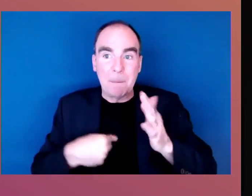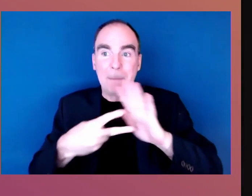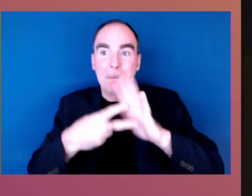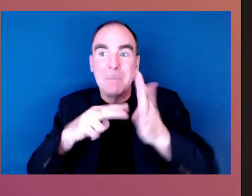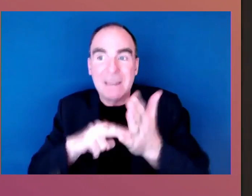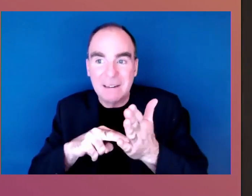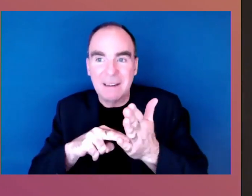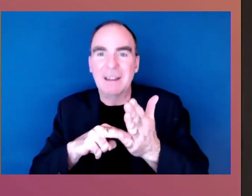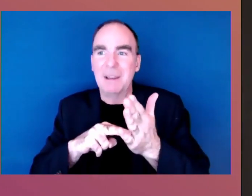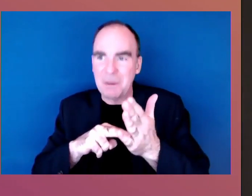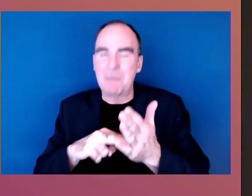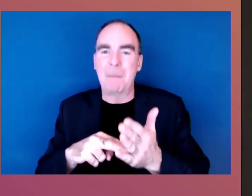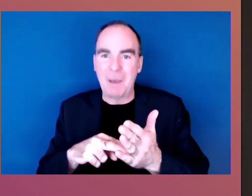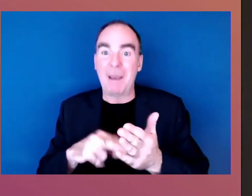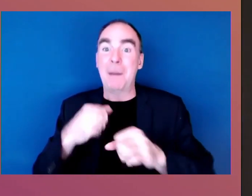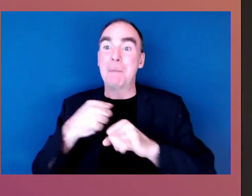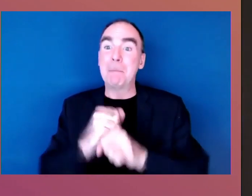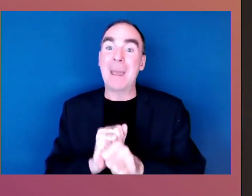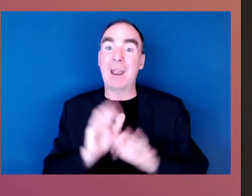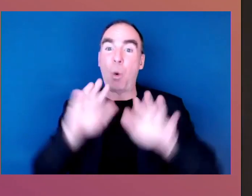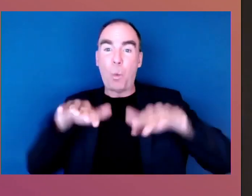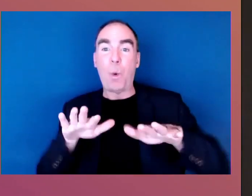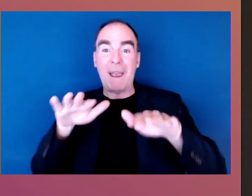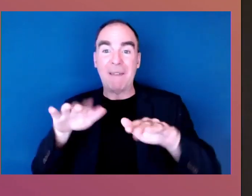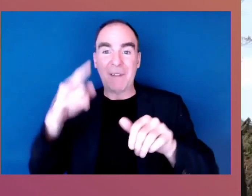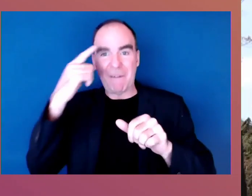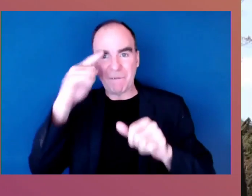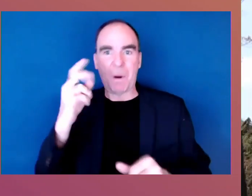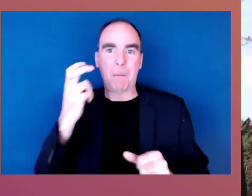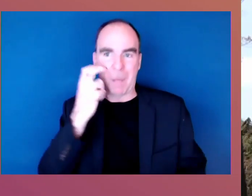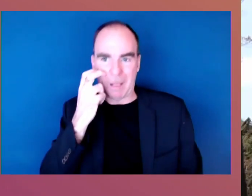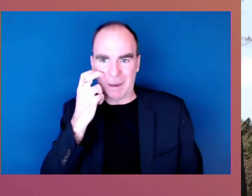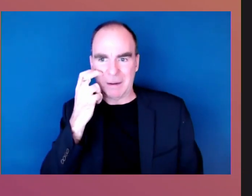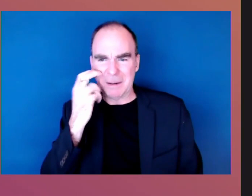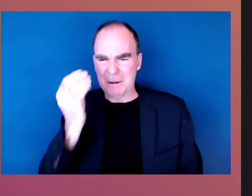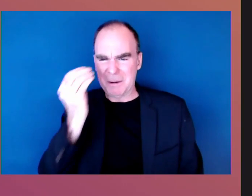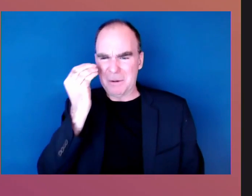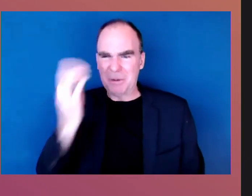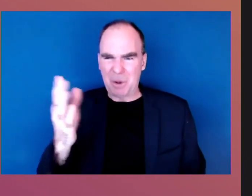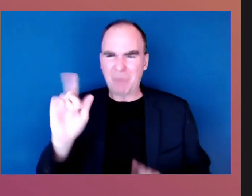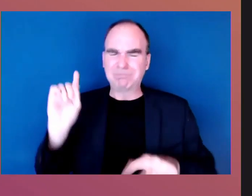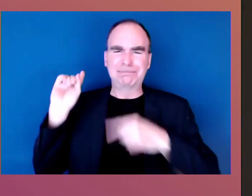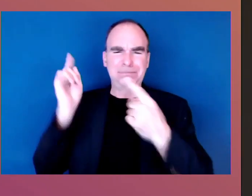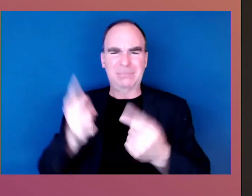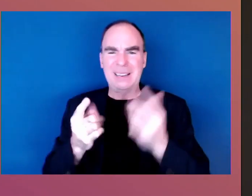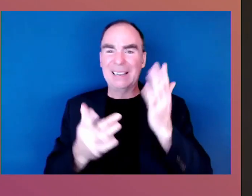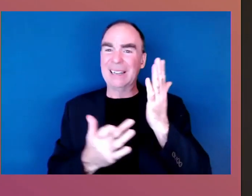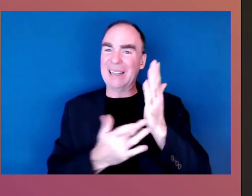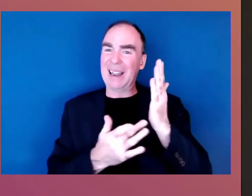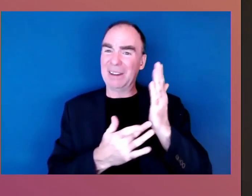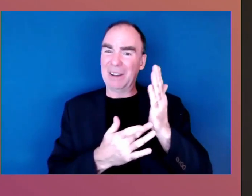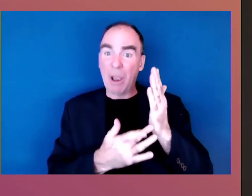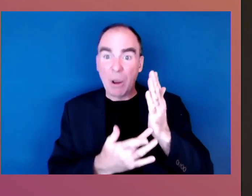inconvenient lives for the blind were before technology became available, and how far we've come so far with the technology.